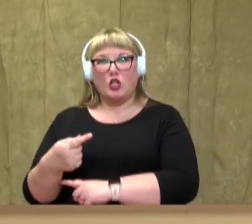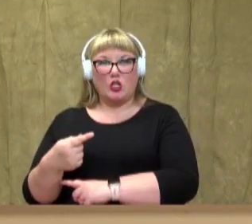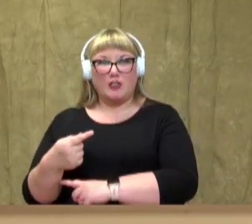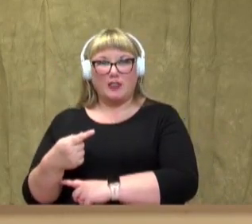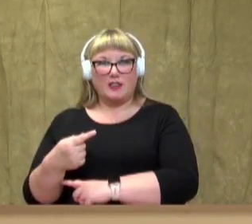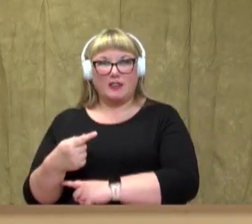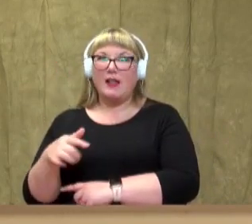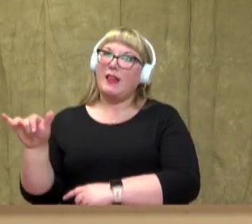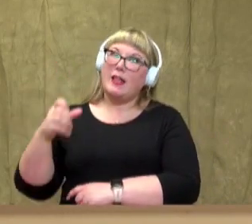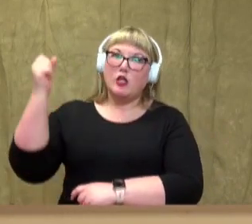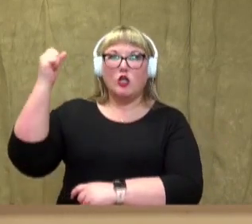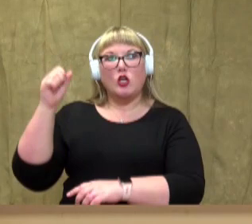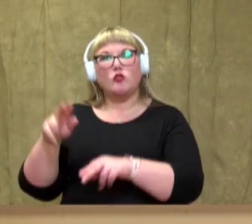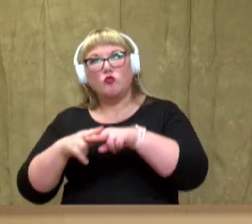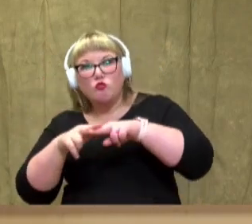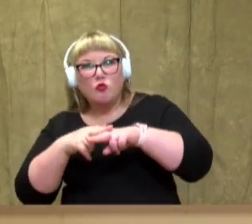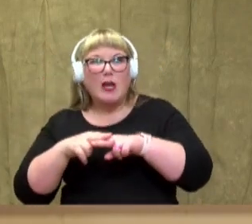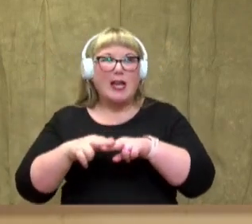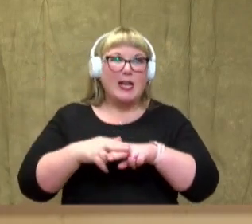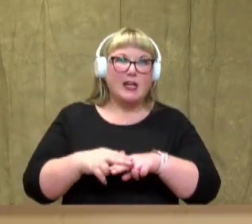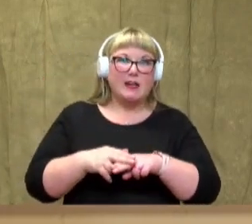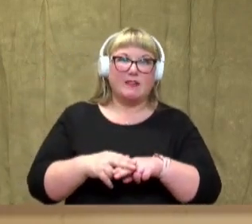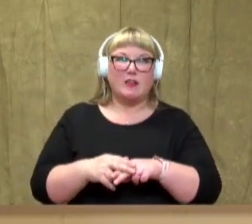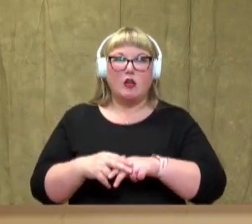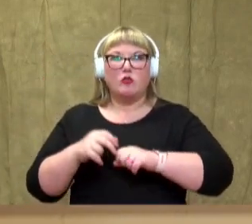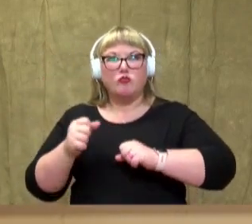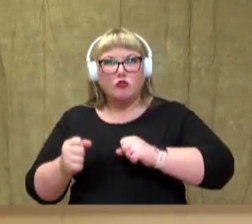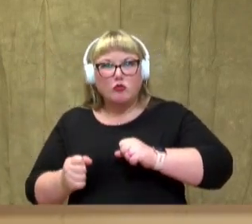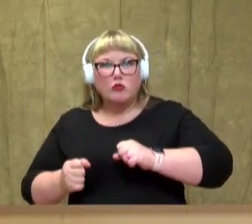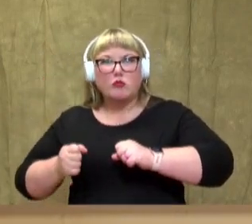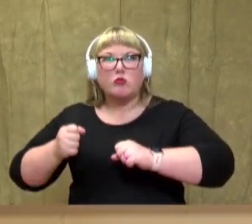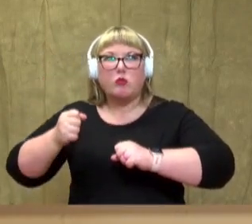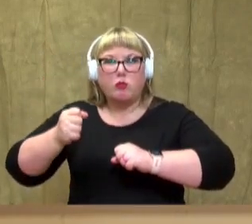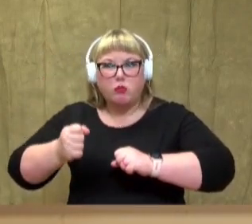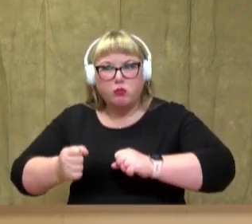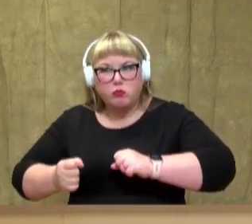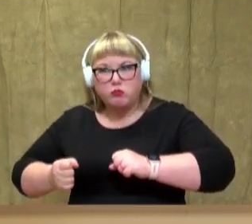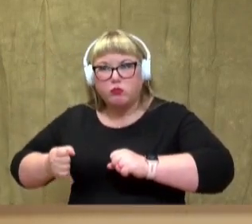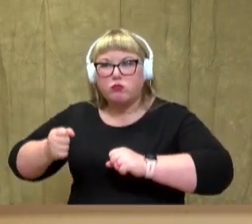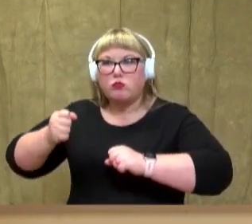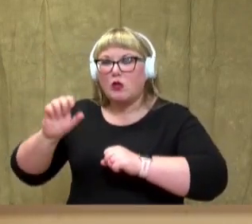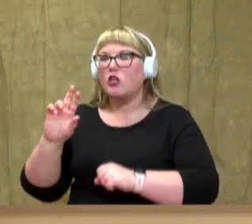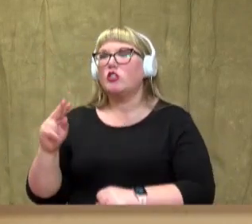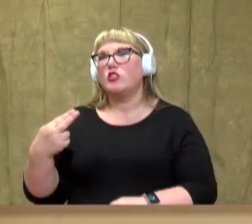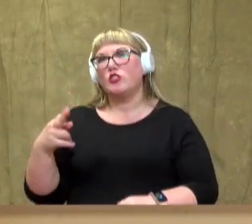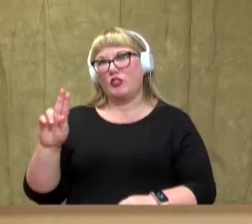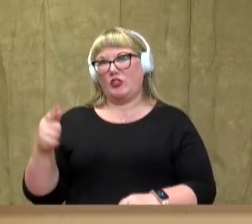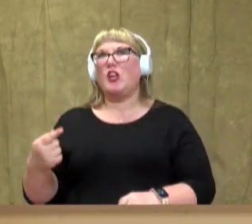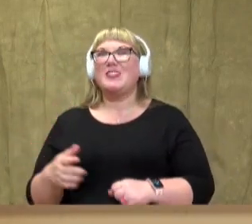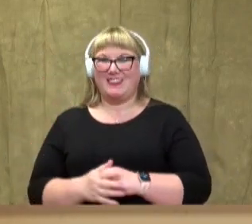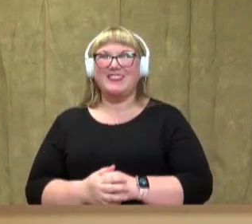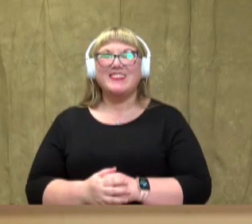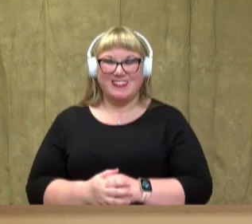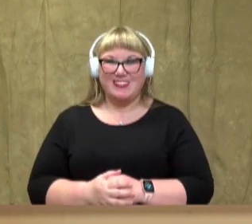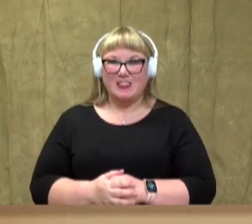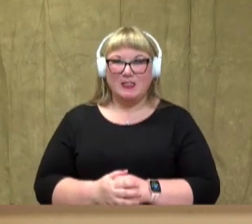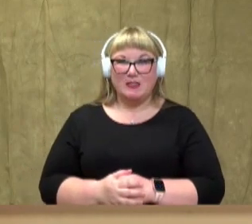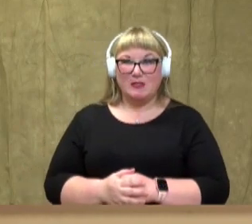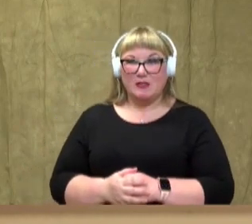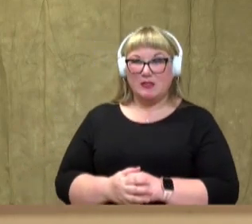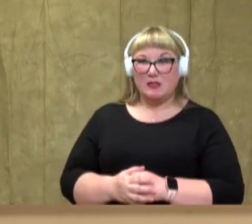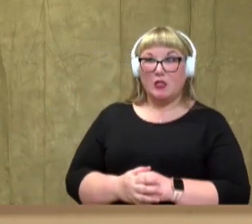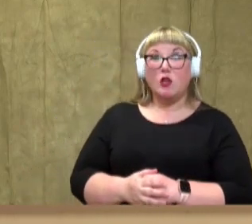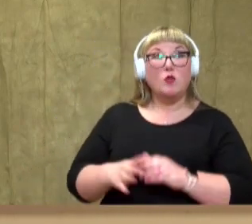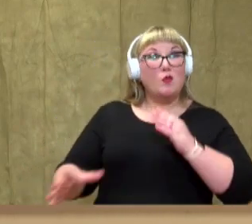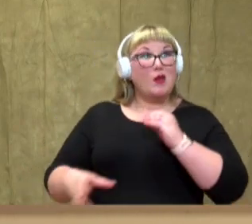Great job, everyone. And this is our perfect cookie to go with our perfect batch. Here, when we add